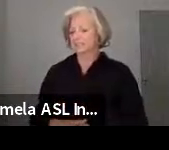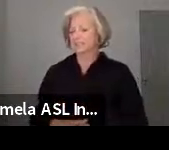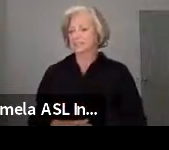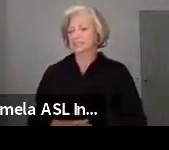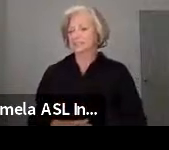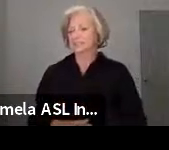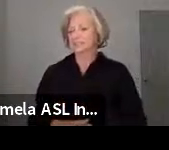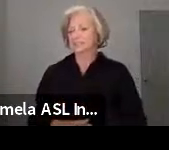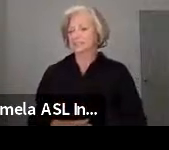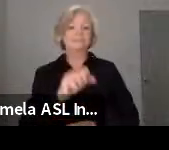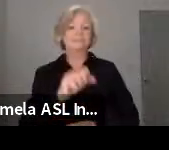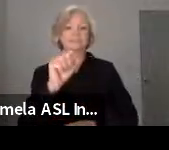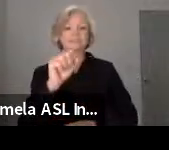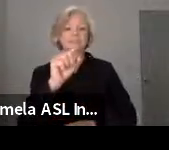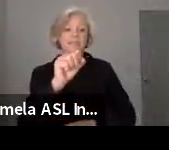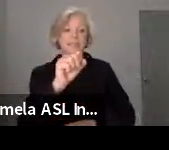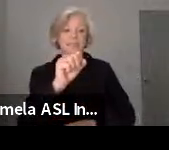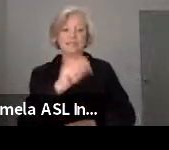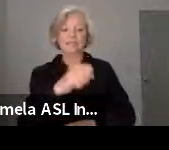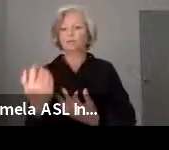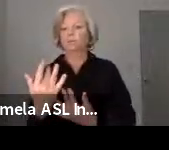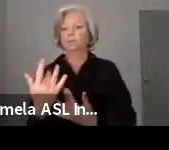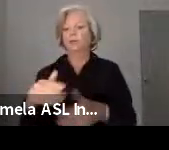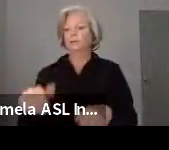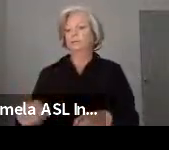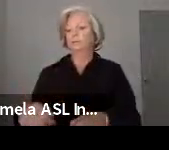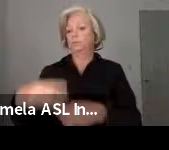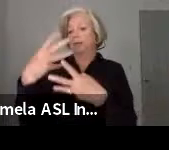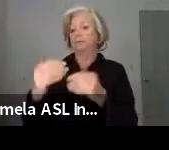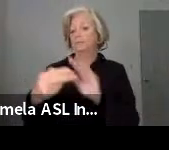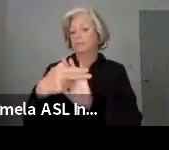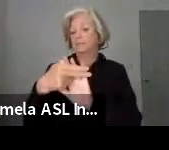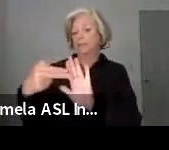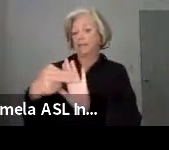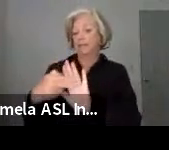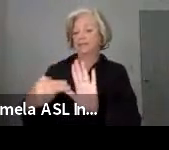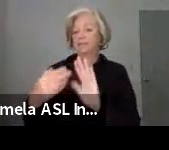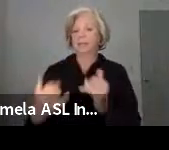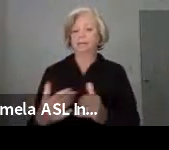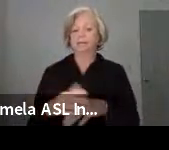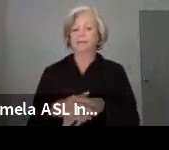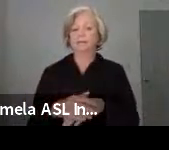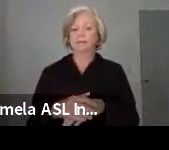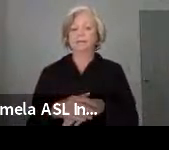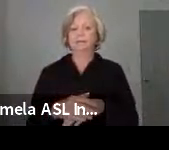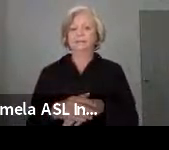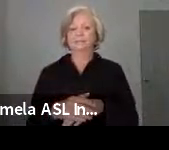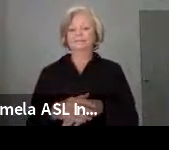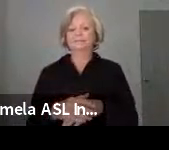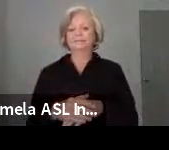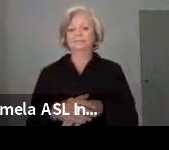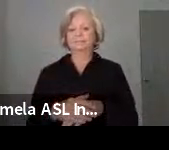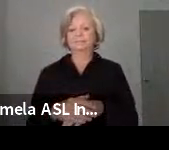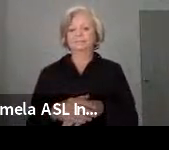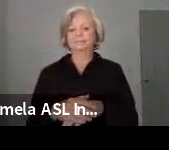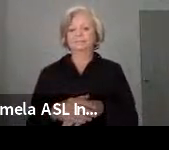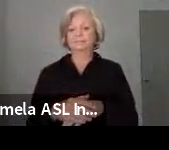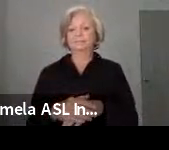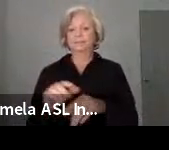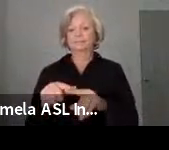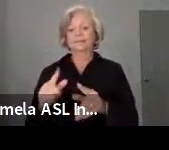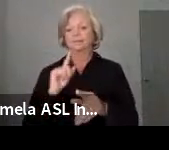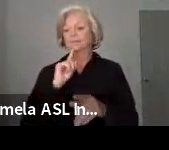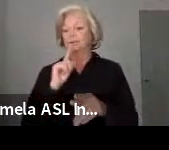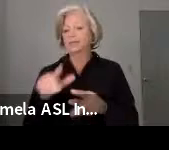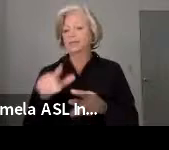Yeah, let me pull up the slides real quick. I'm really sorry. And then you don't have interpretation though, access. My computer is literally frozen. I can't